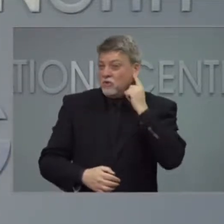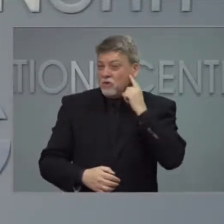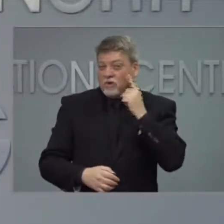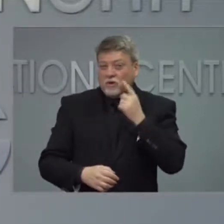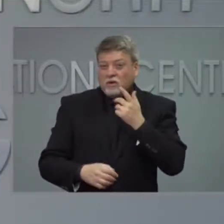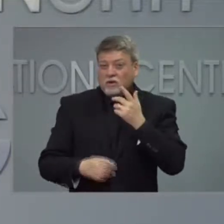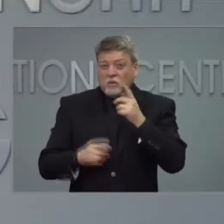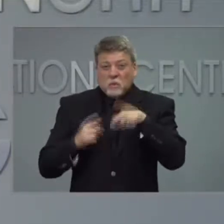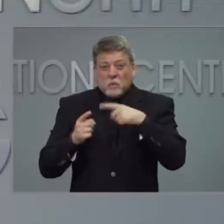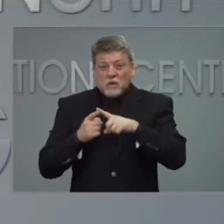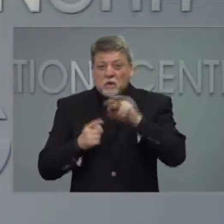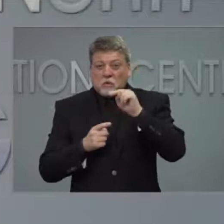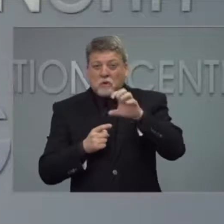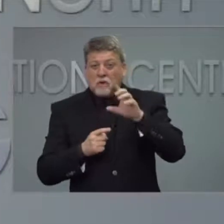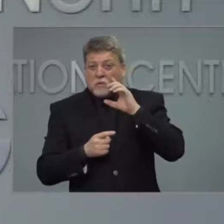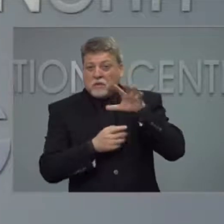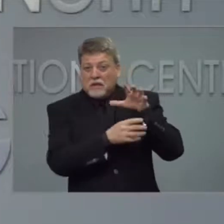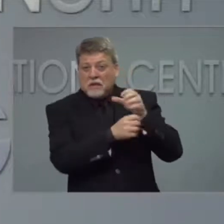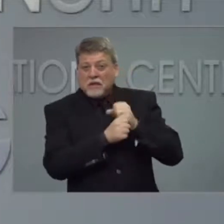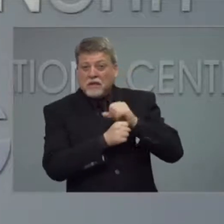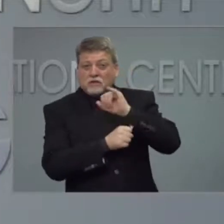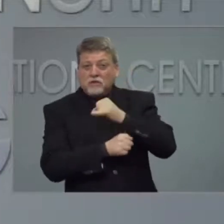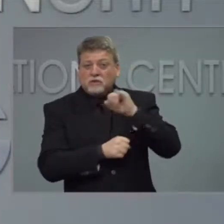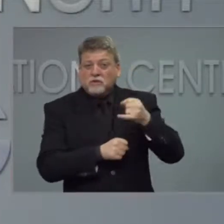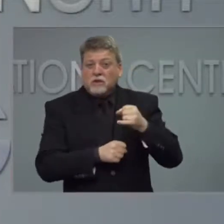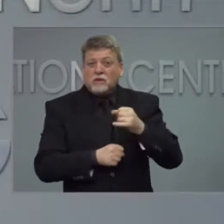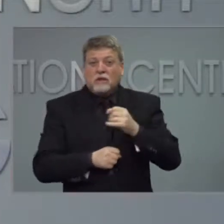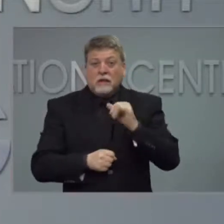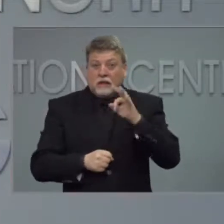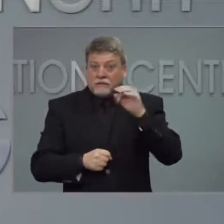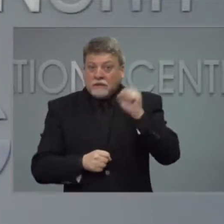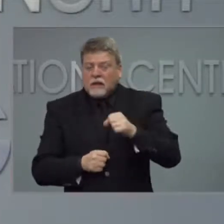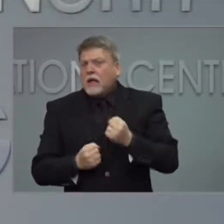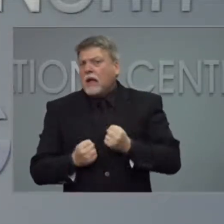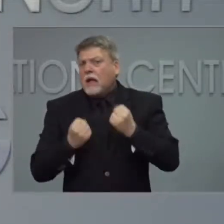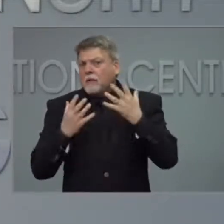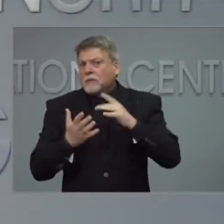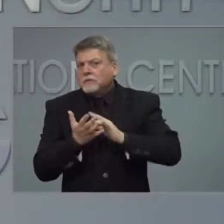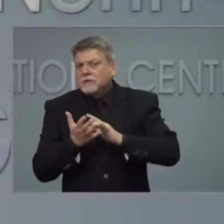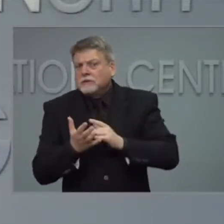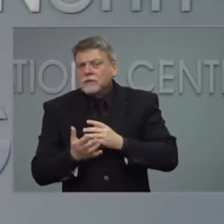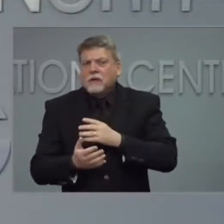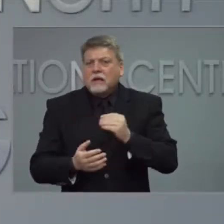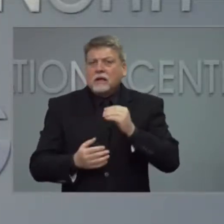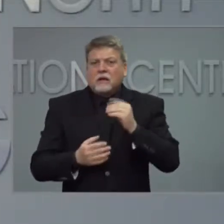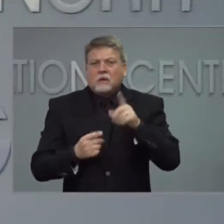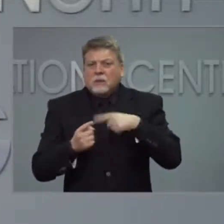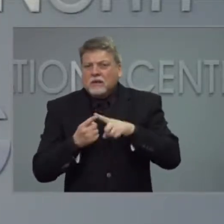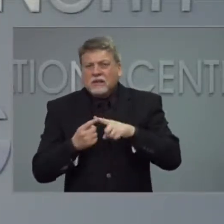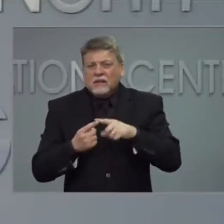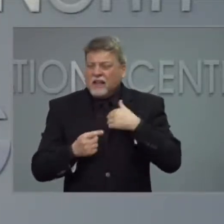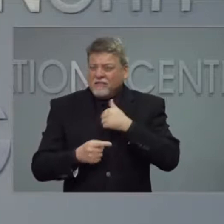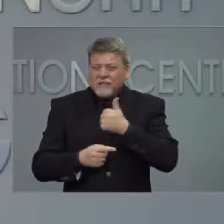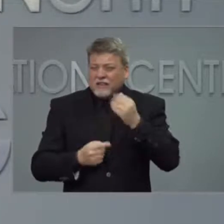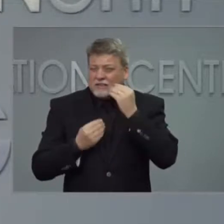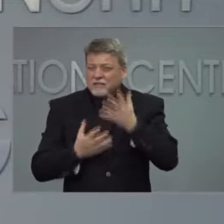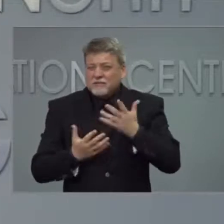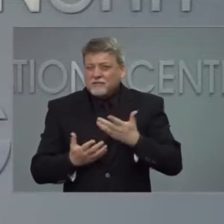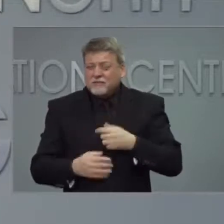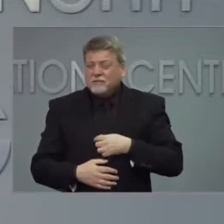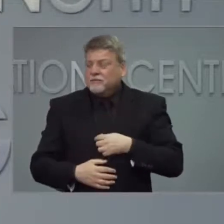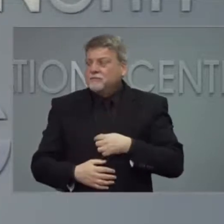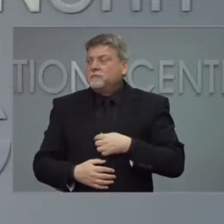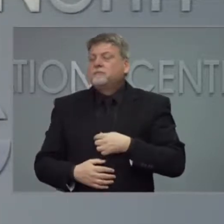potential timeline and, how many doses you'll get and how soon we'd get them? We have been